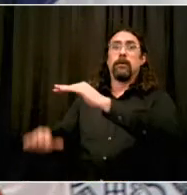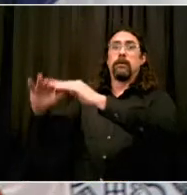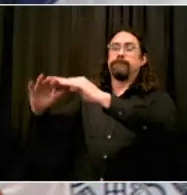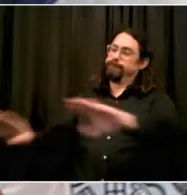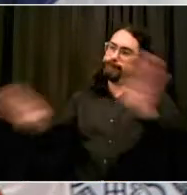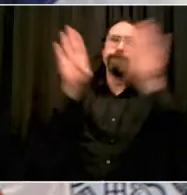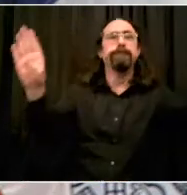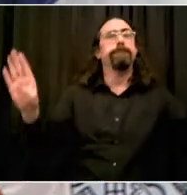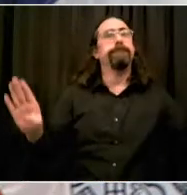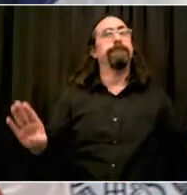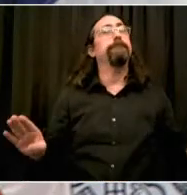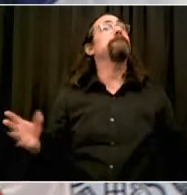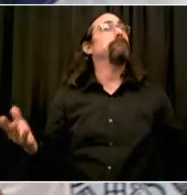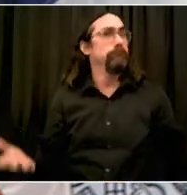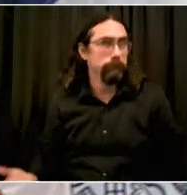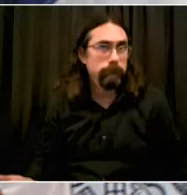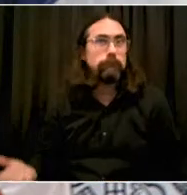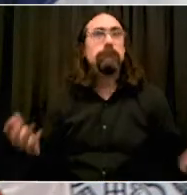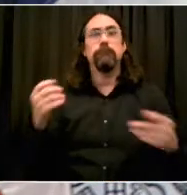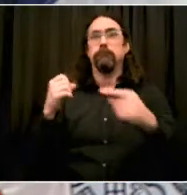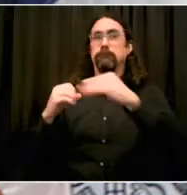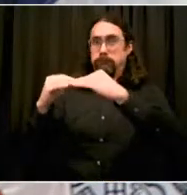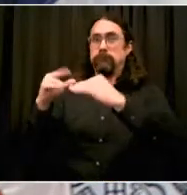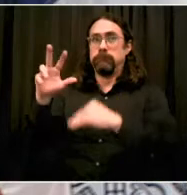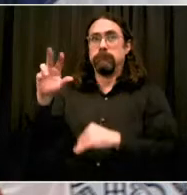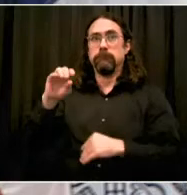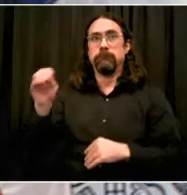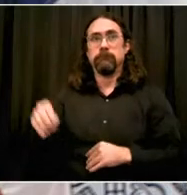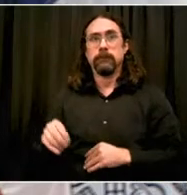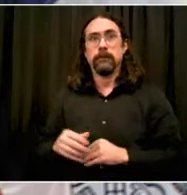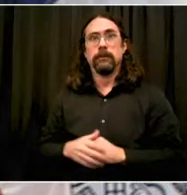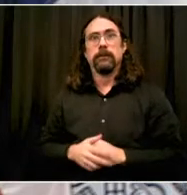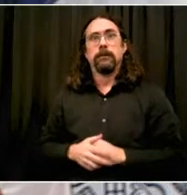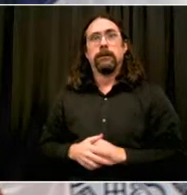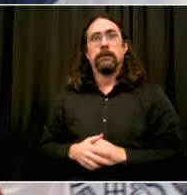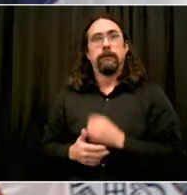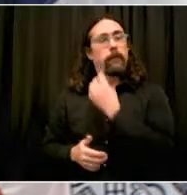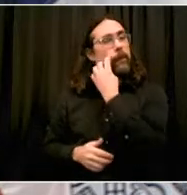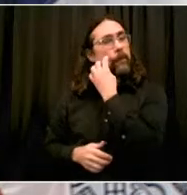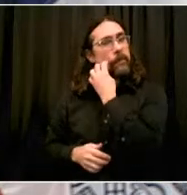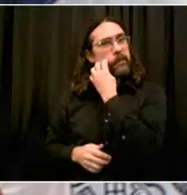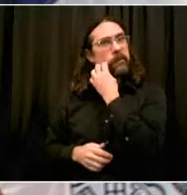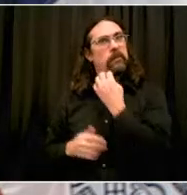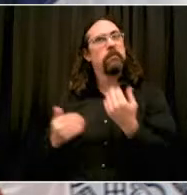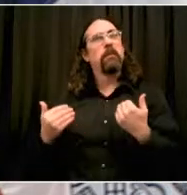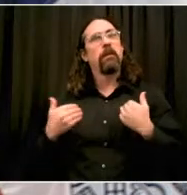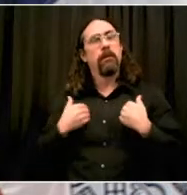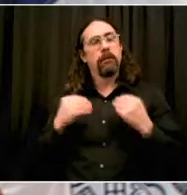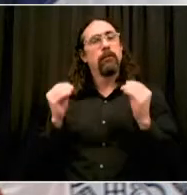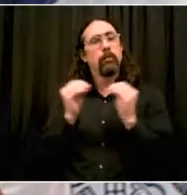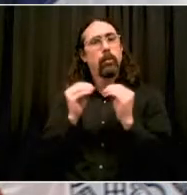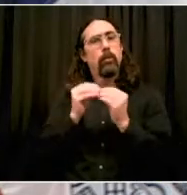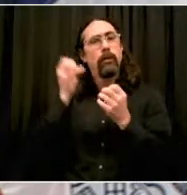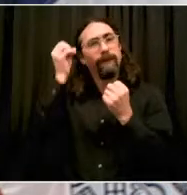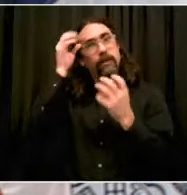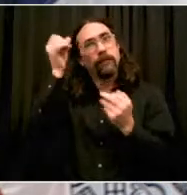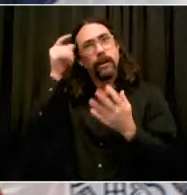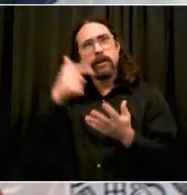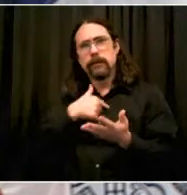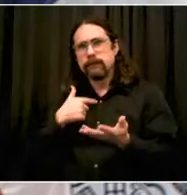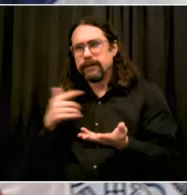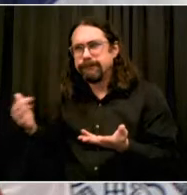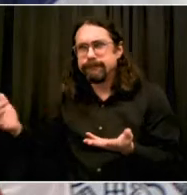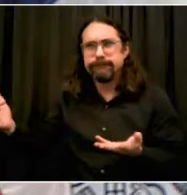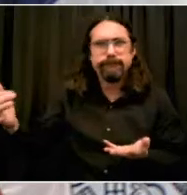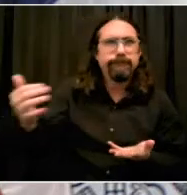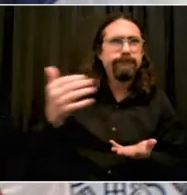country, which has added additional challenges. So as we were going about the work of our schools,